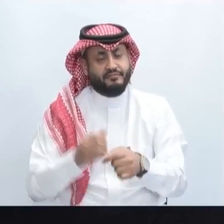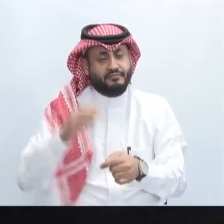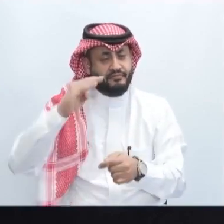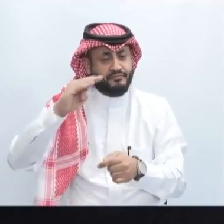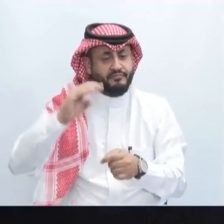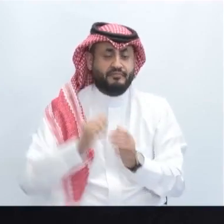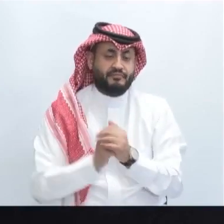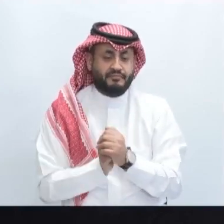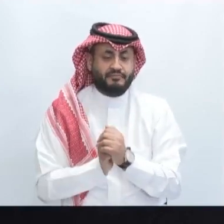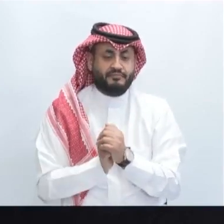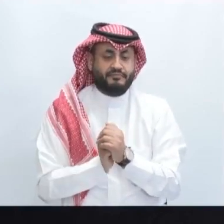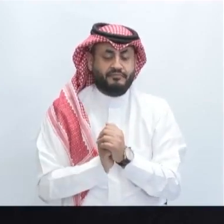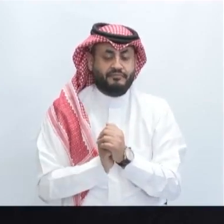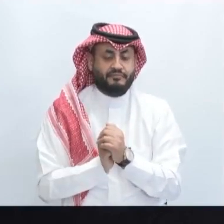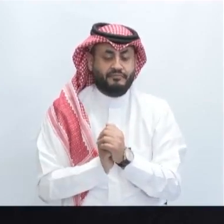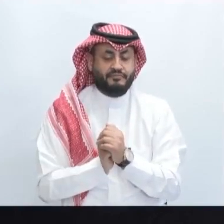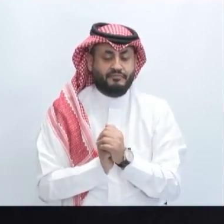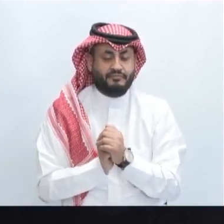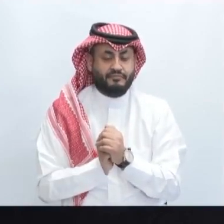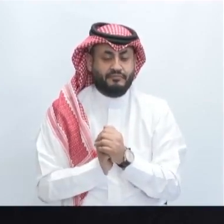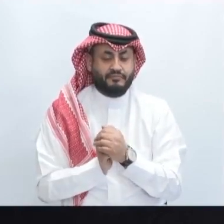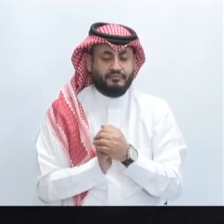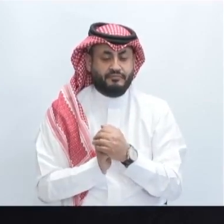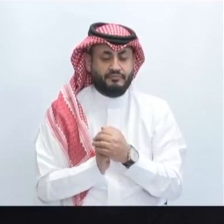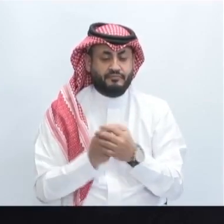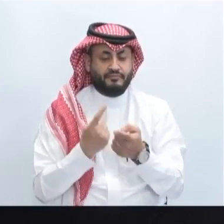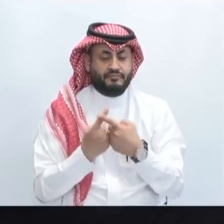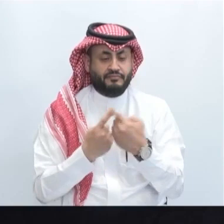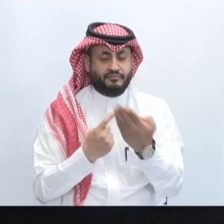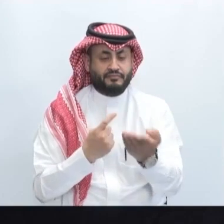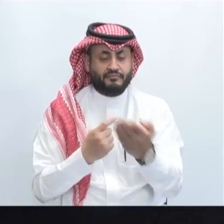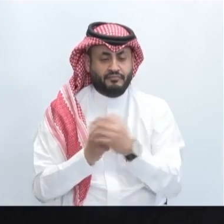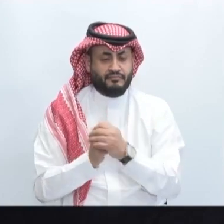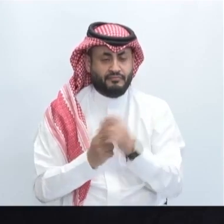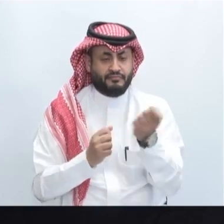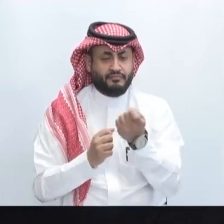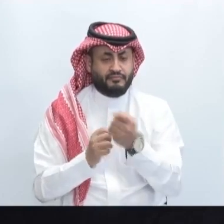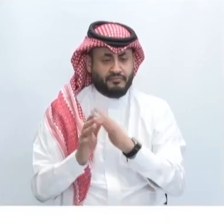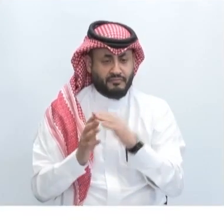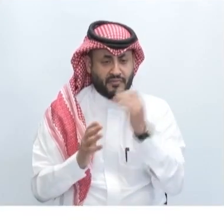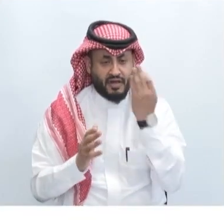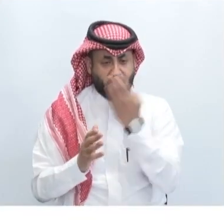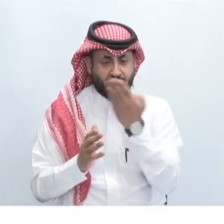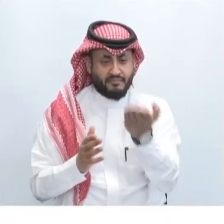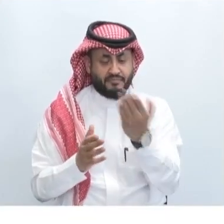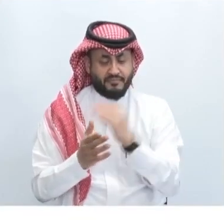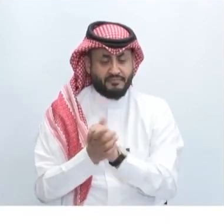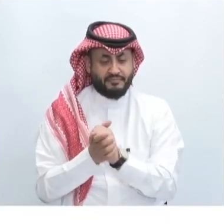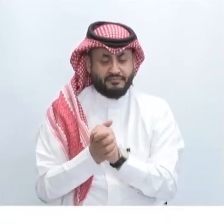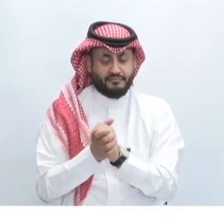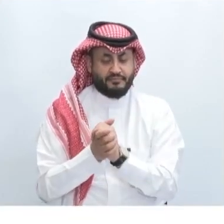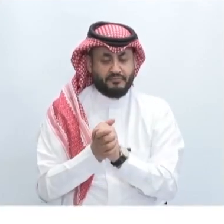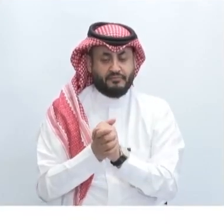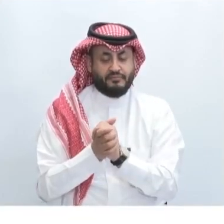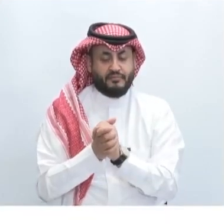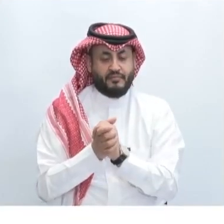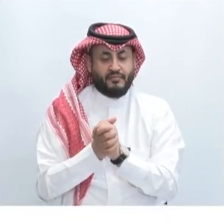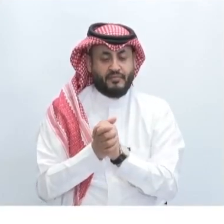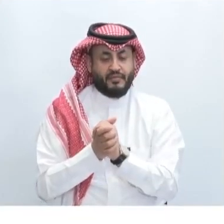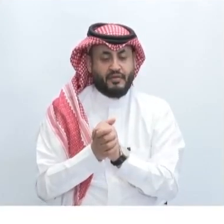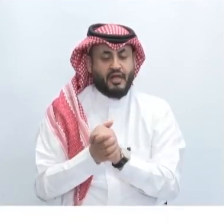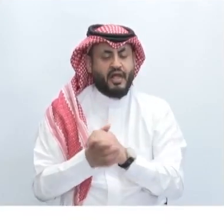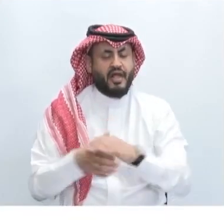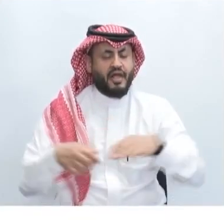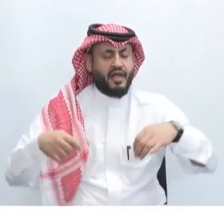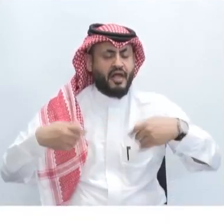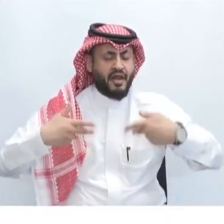how to answer. So let's begin with the first question that is written here as an example. Whose